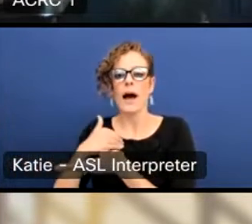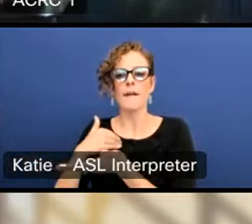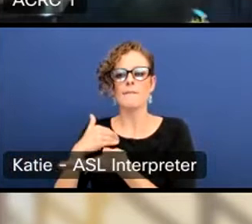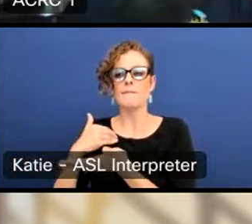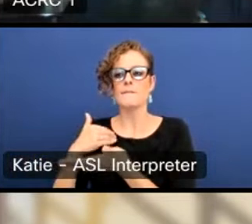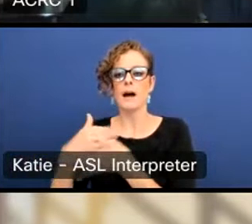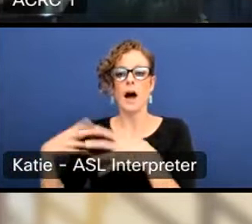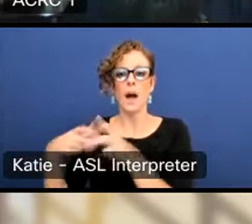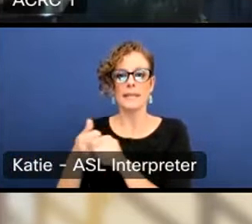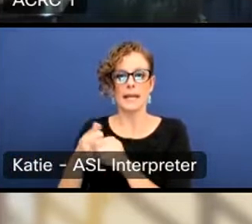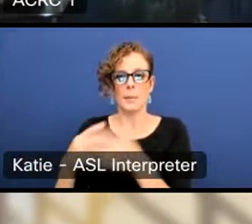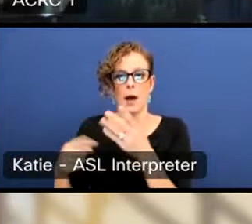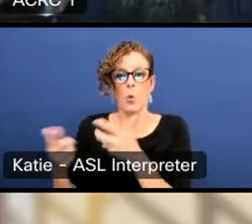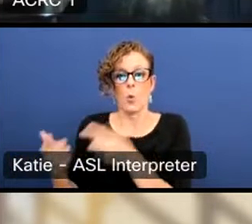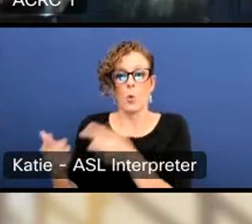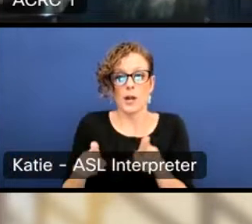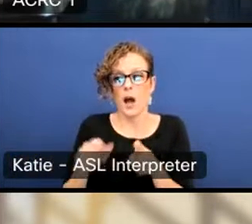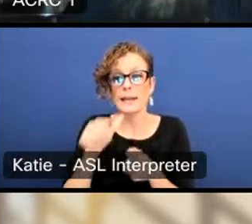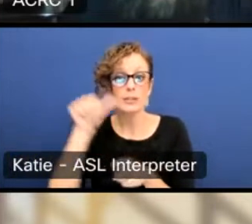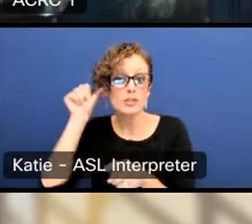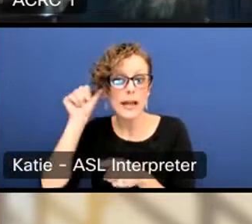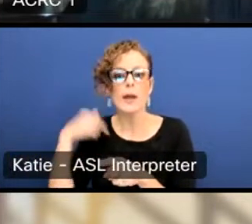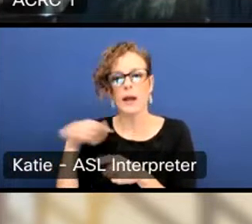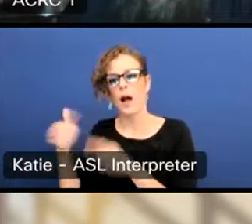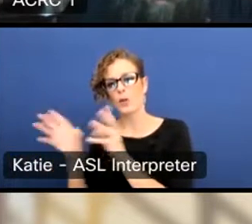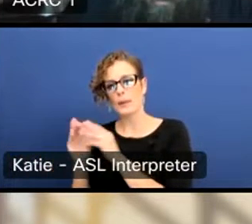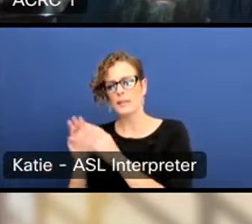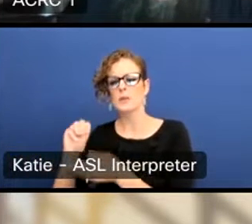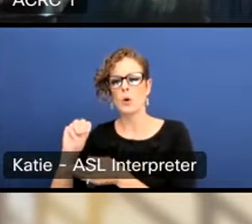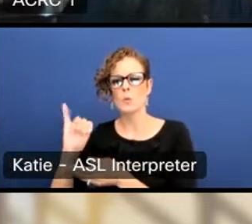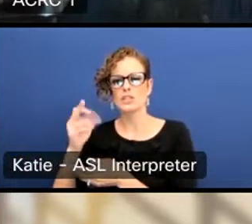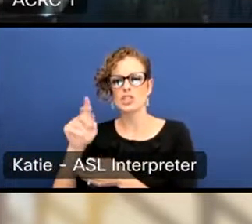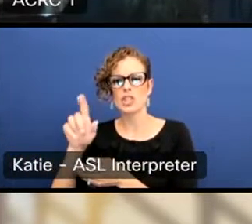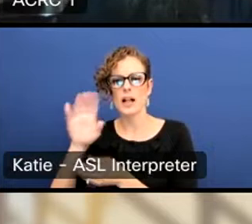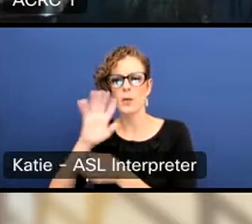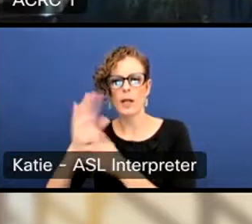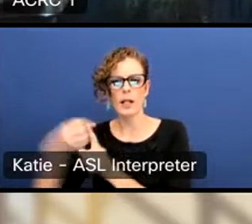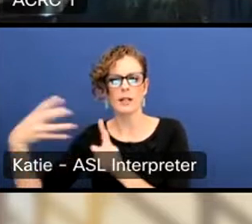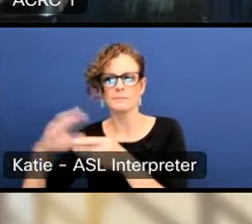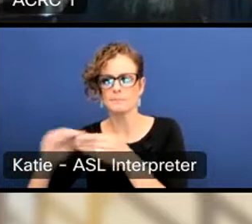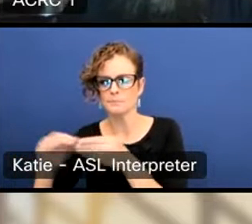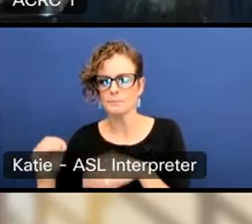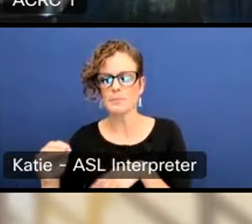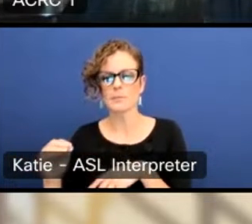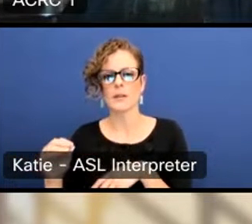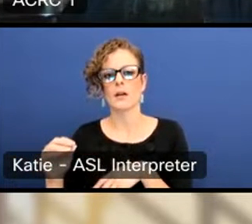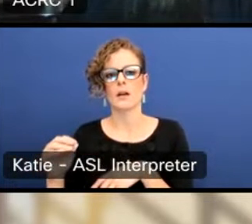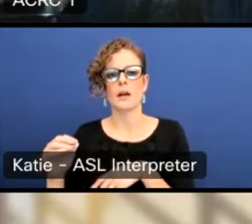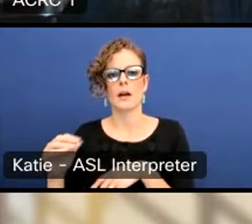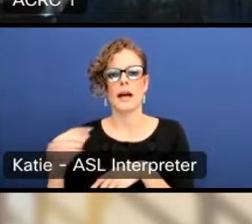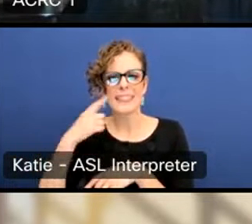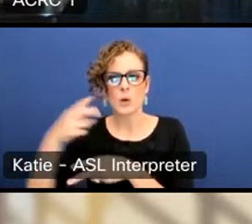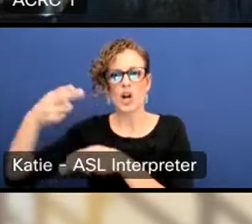even this week, even yesterday. We had an additional meeting about it. So, and I don't know if we have an official name for that, but I think we're calling it